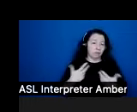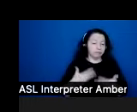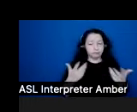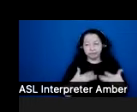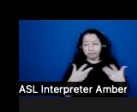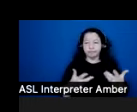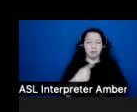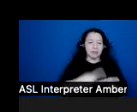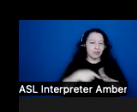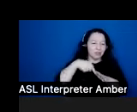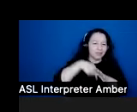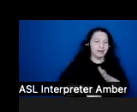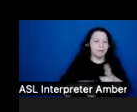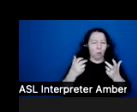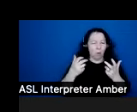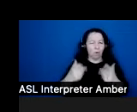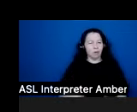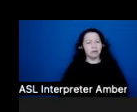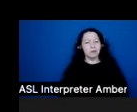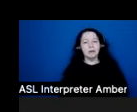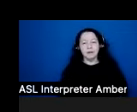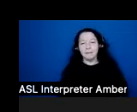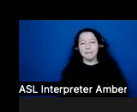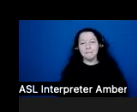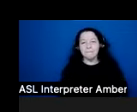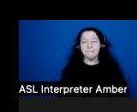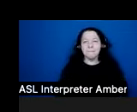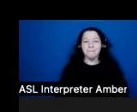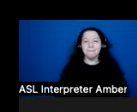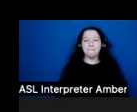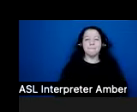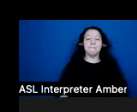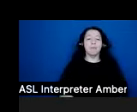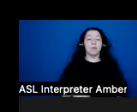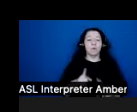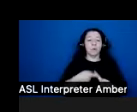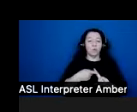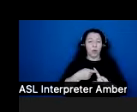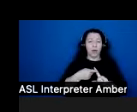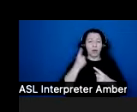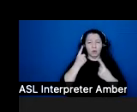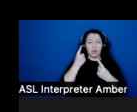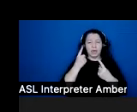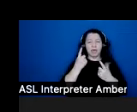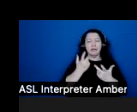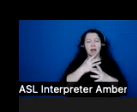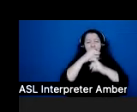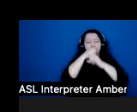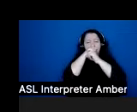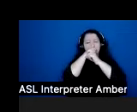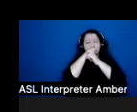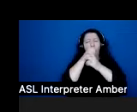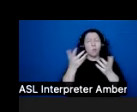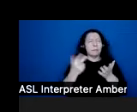of the discussion parts. But when you're defining confidentiality, it is really important